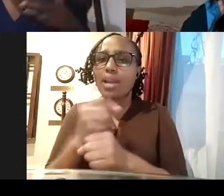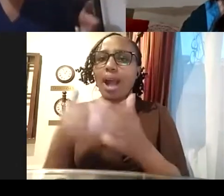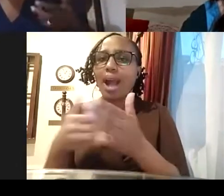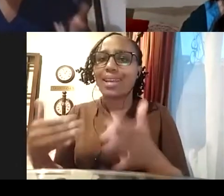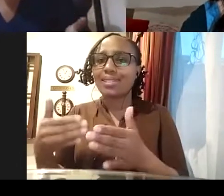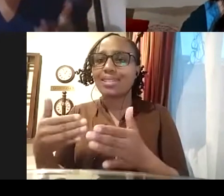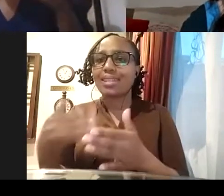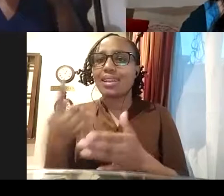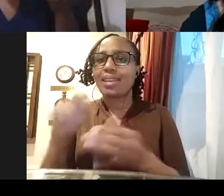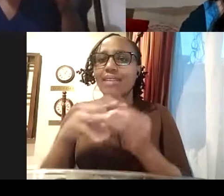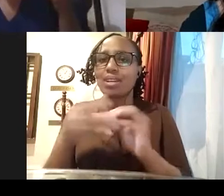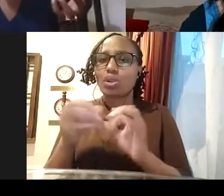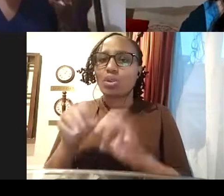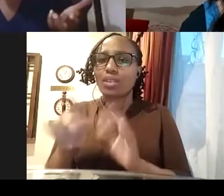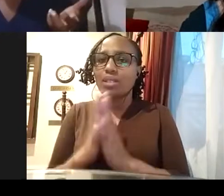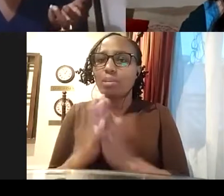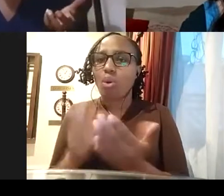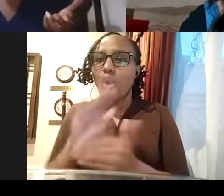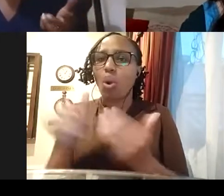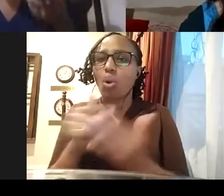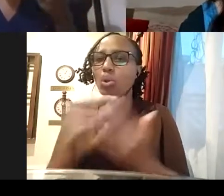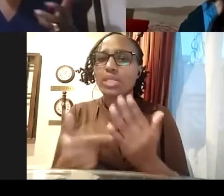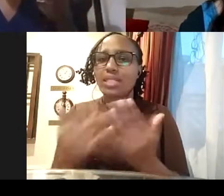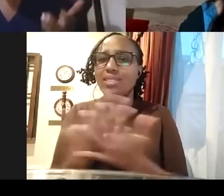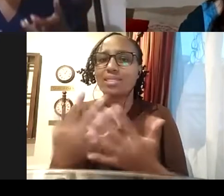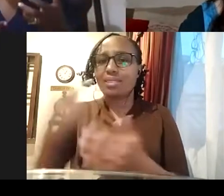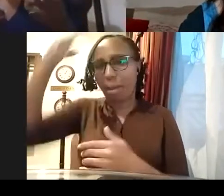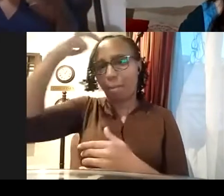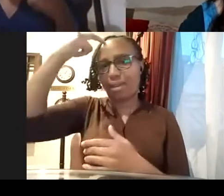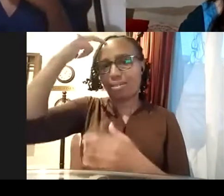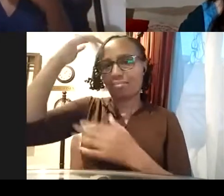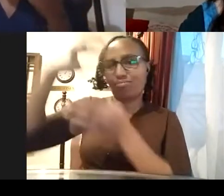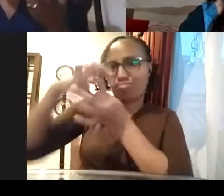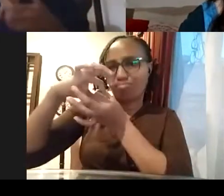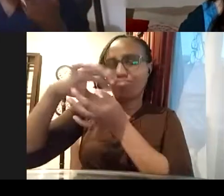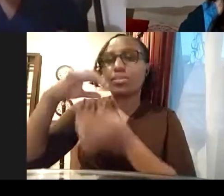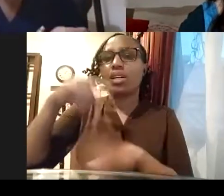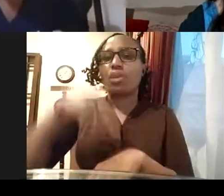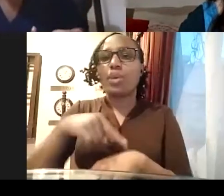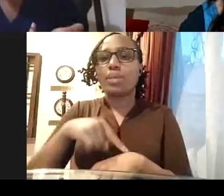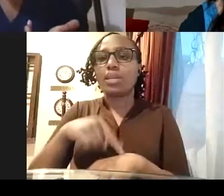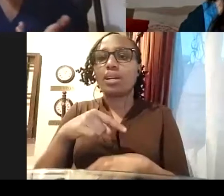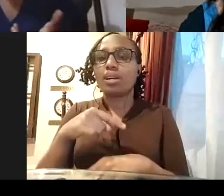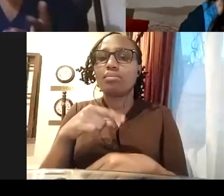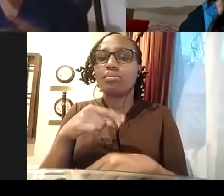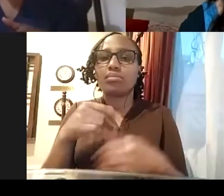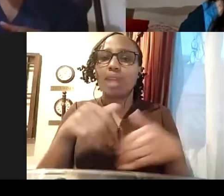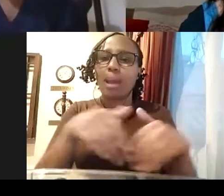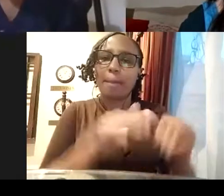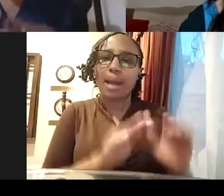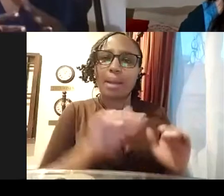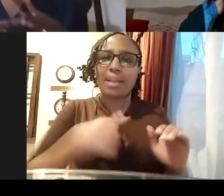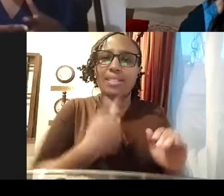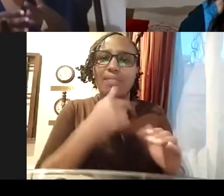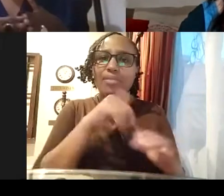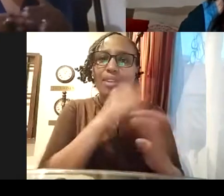the creation of this book, but all of those things were just in my mind. And the thing that I do when I'm unsure is that I bury myself in facts.